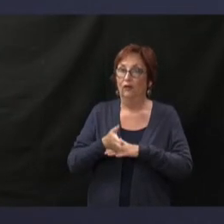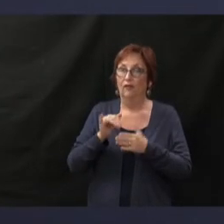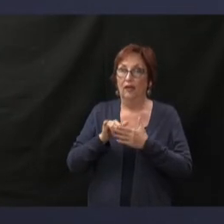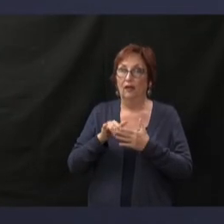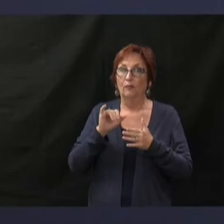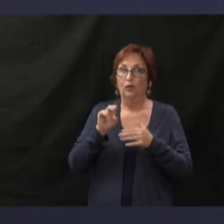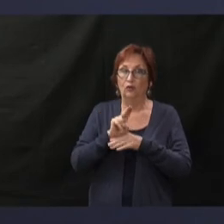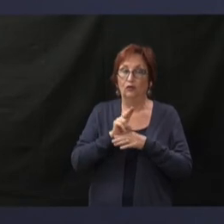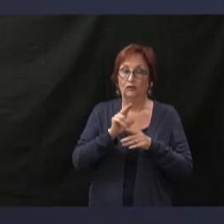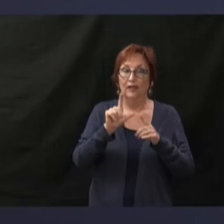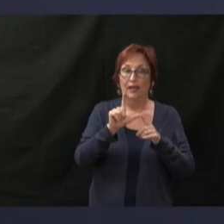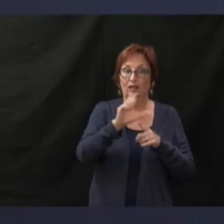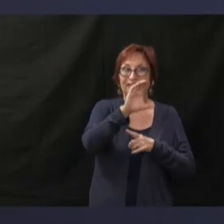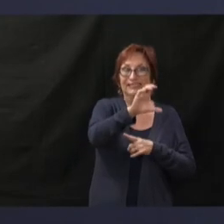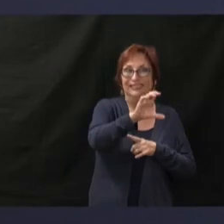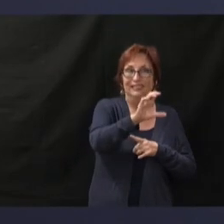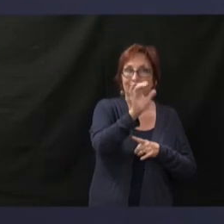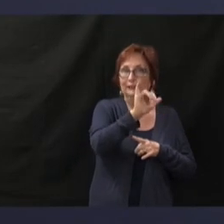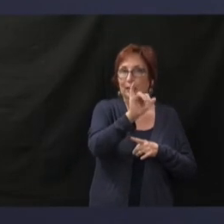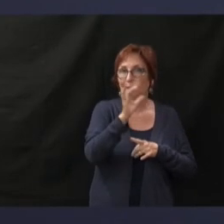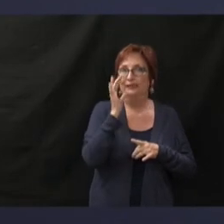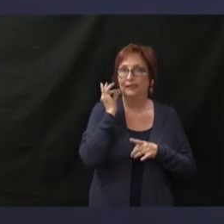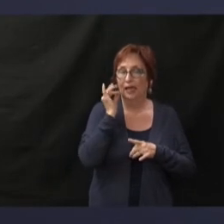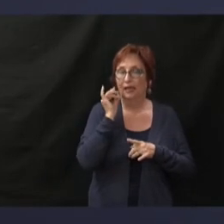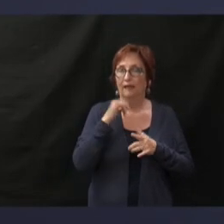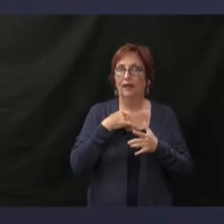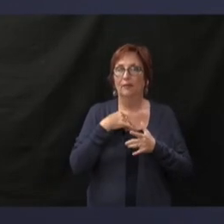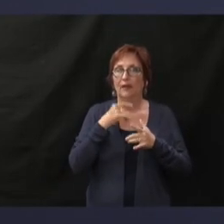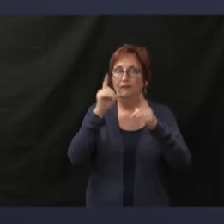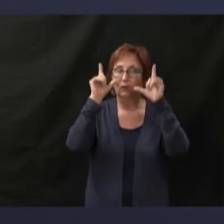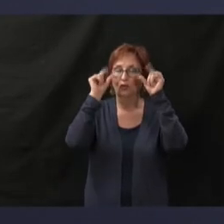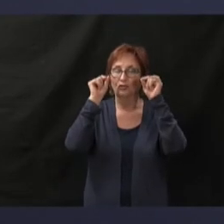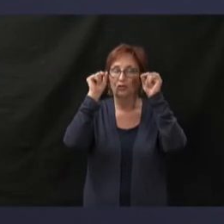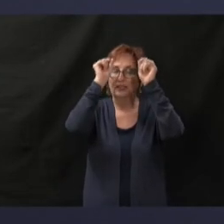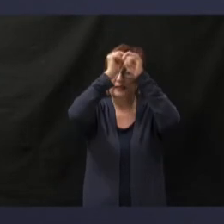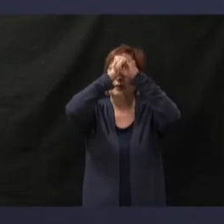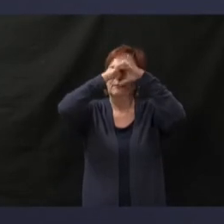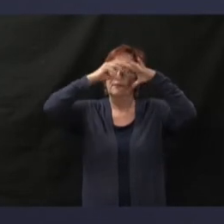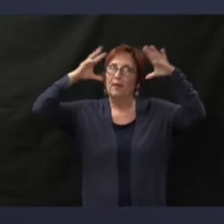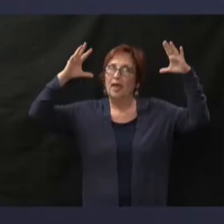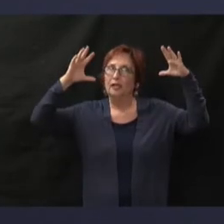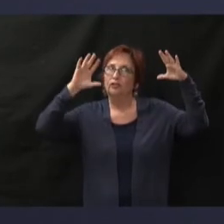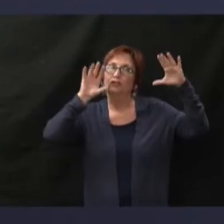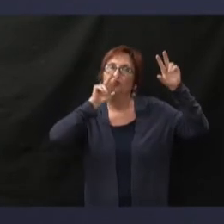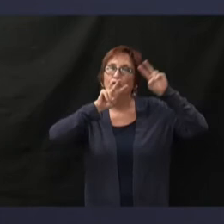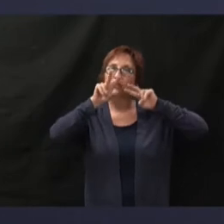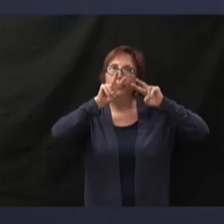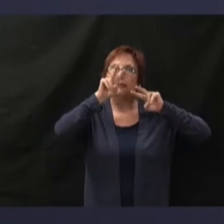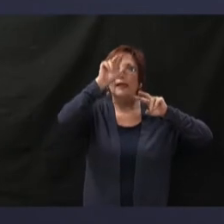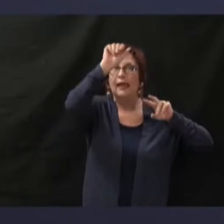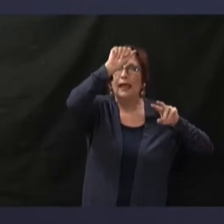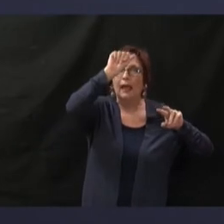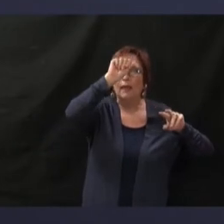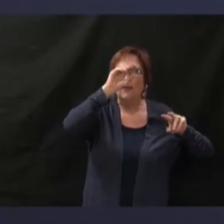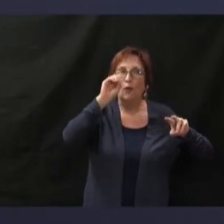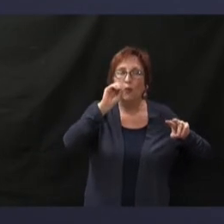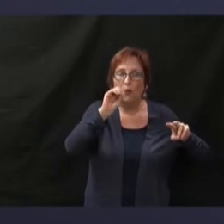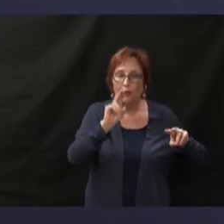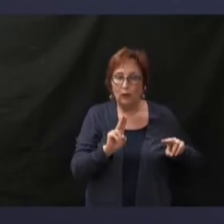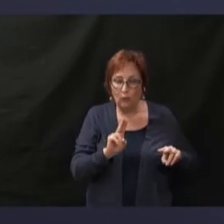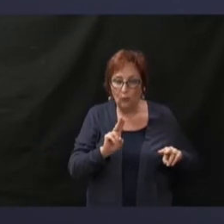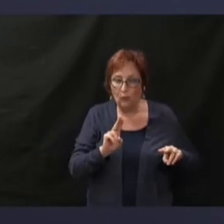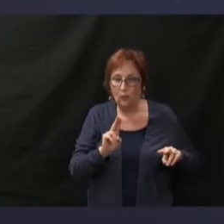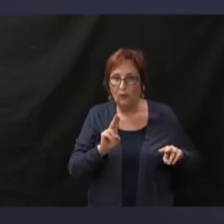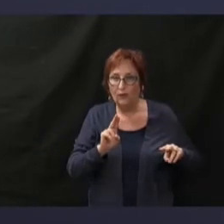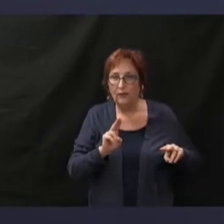cat. And then I'll have them kind of close their eyes and imagine looking at those A's, the O and the U